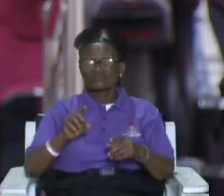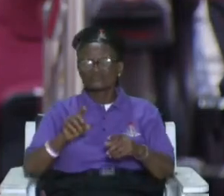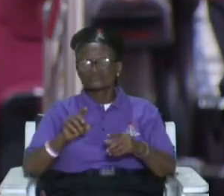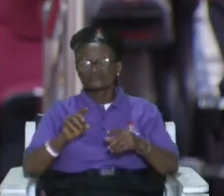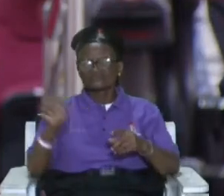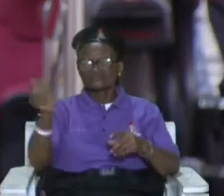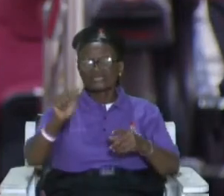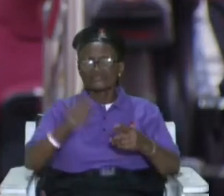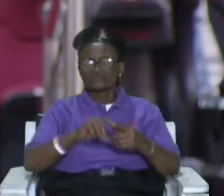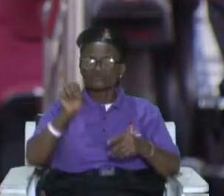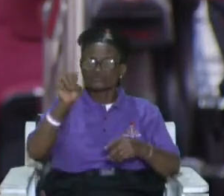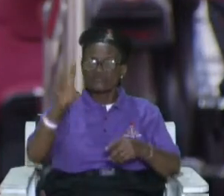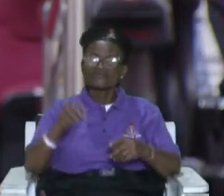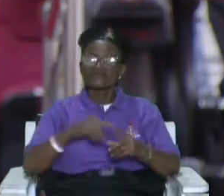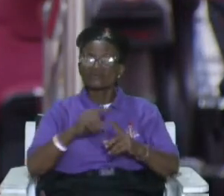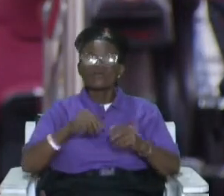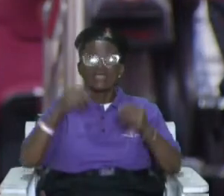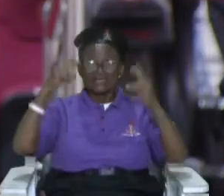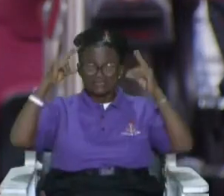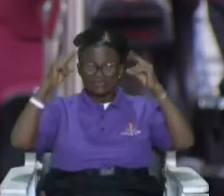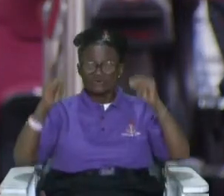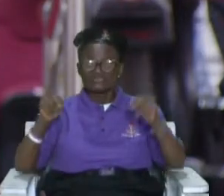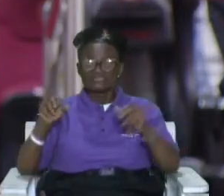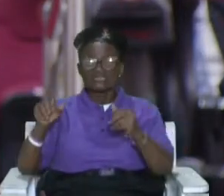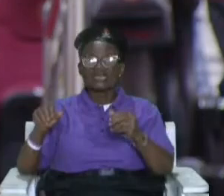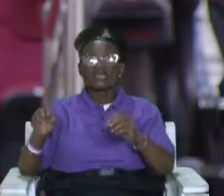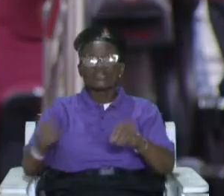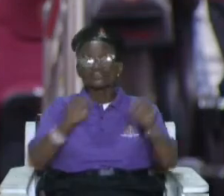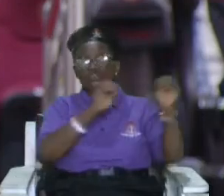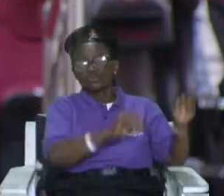When Moses dropped his rod